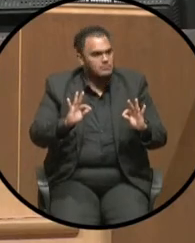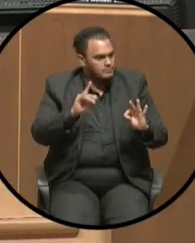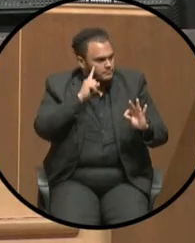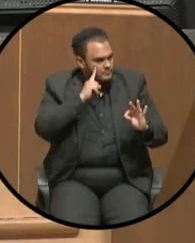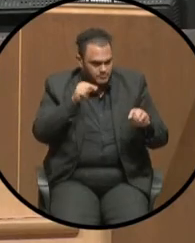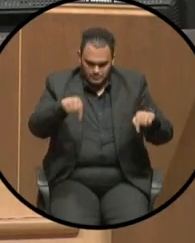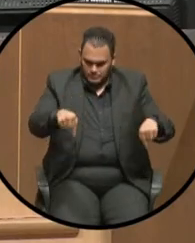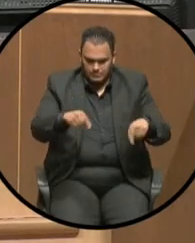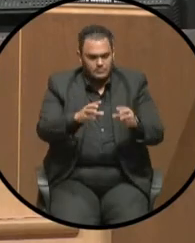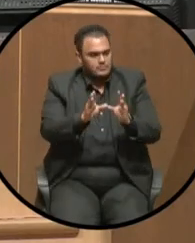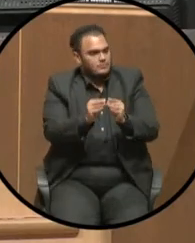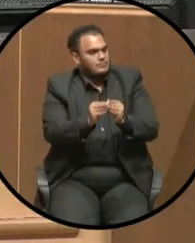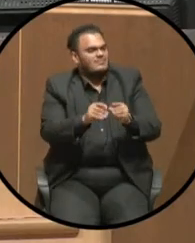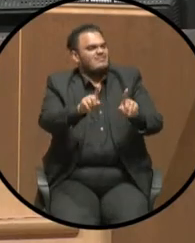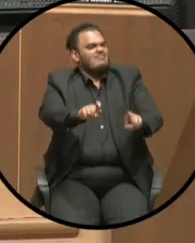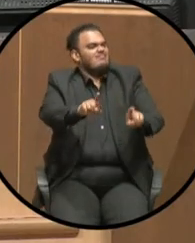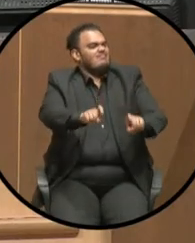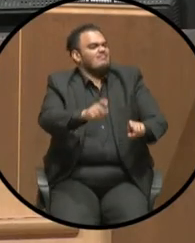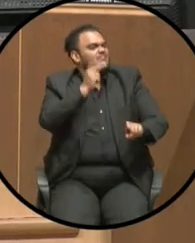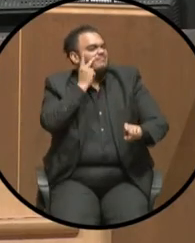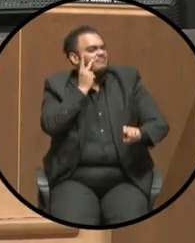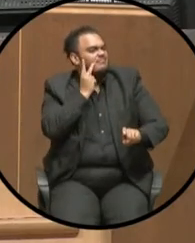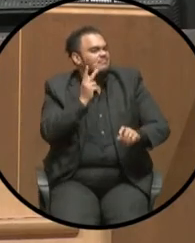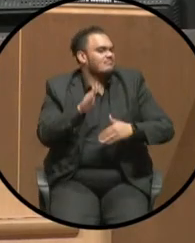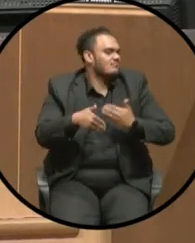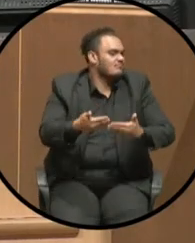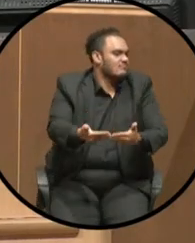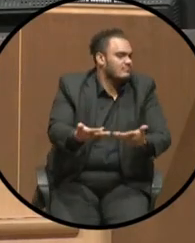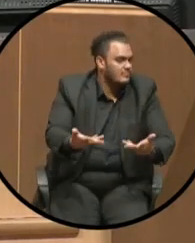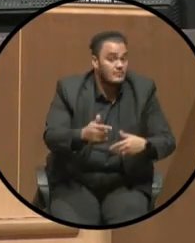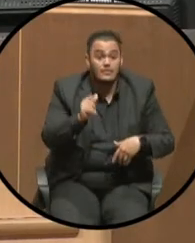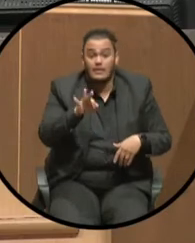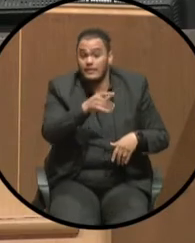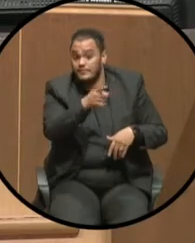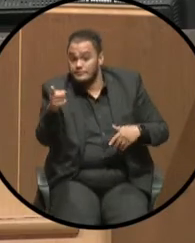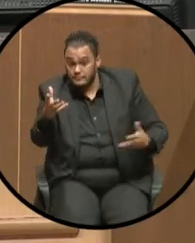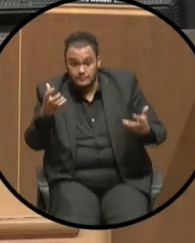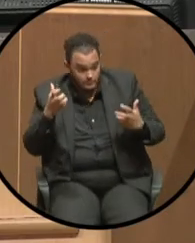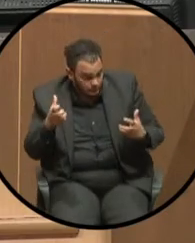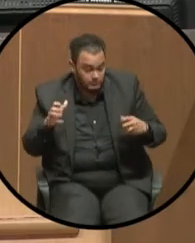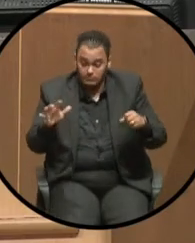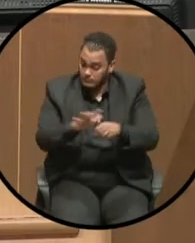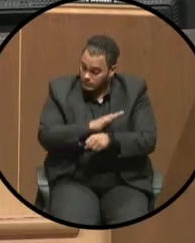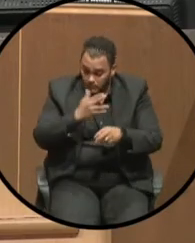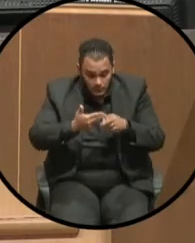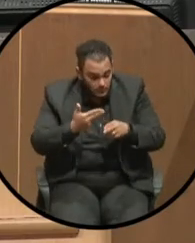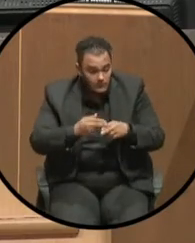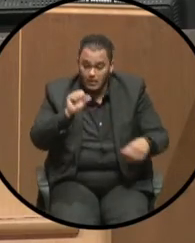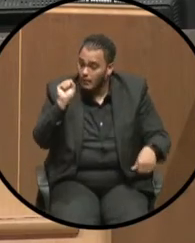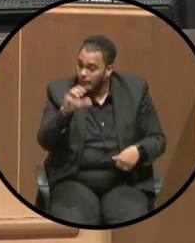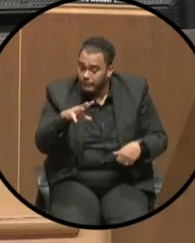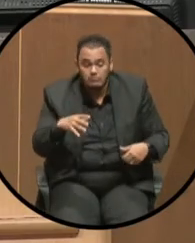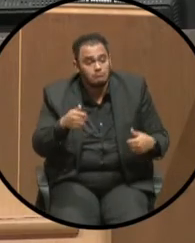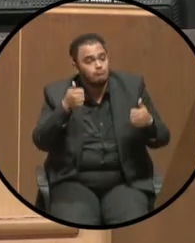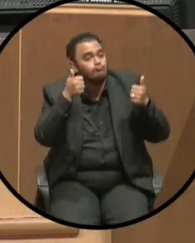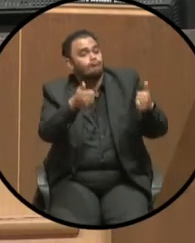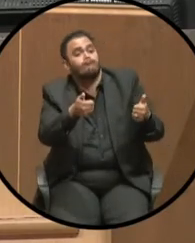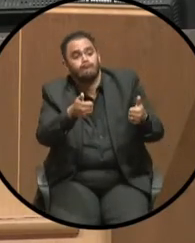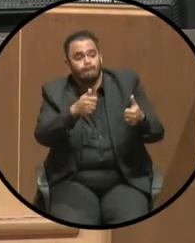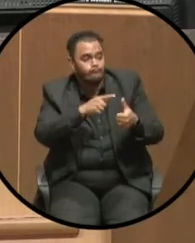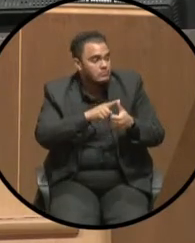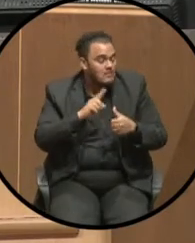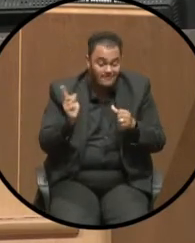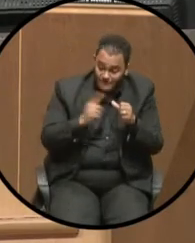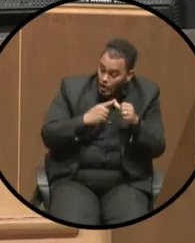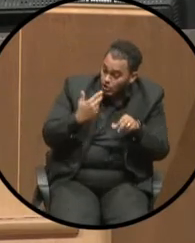who have indicated a desire to speak, if you would like to give your full name, we welcome that. If you would feel more comfortable giving your